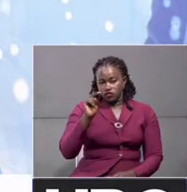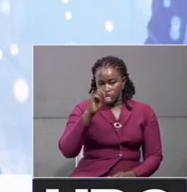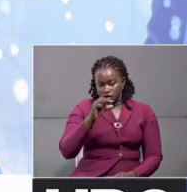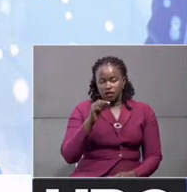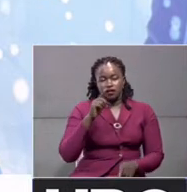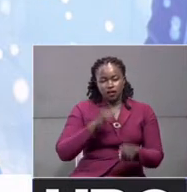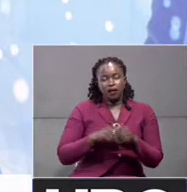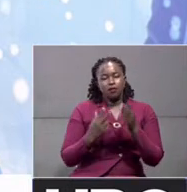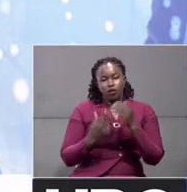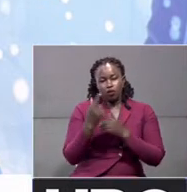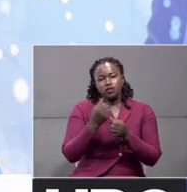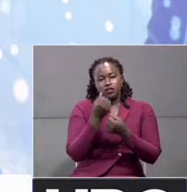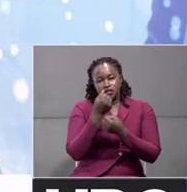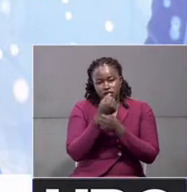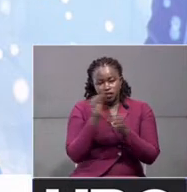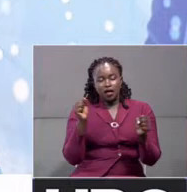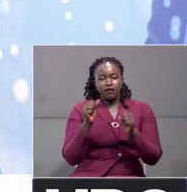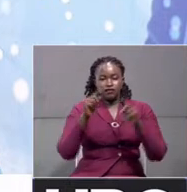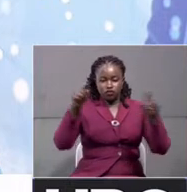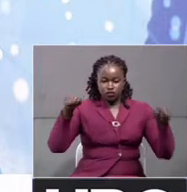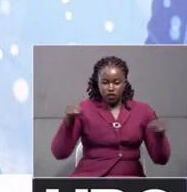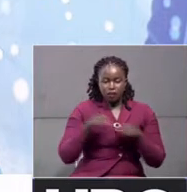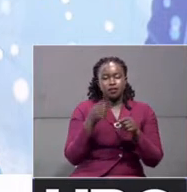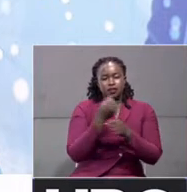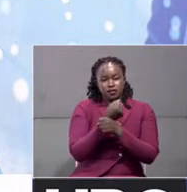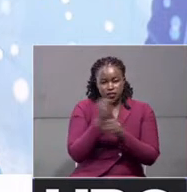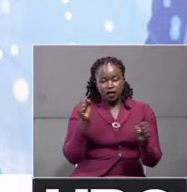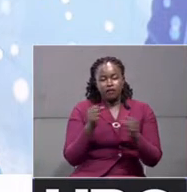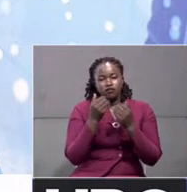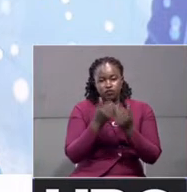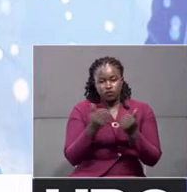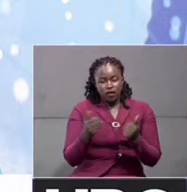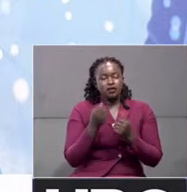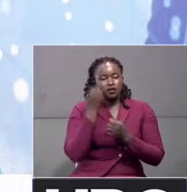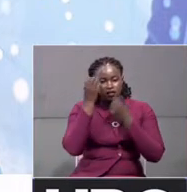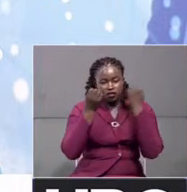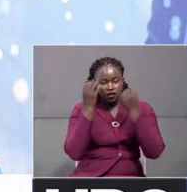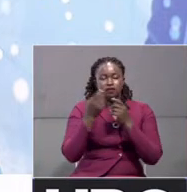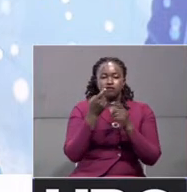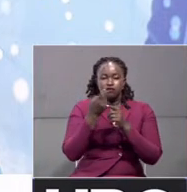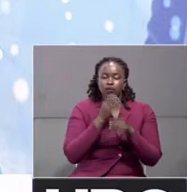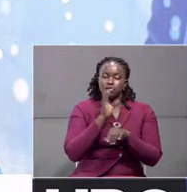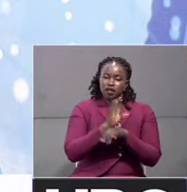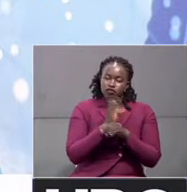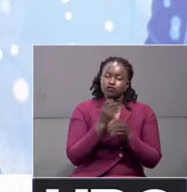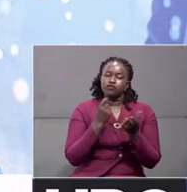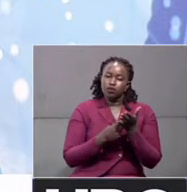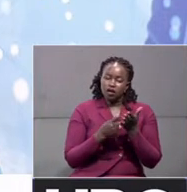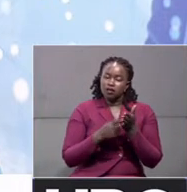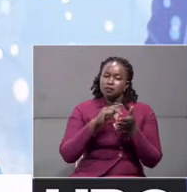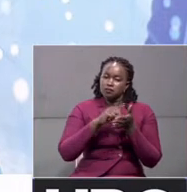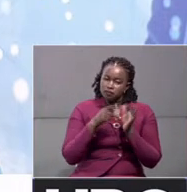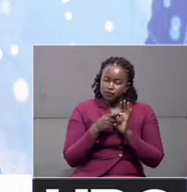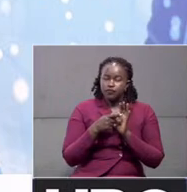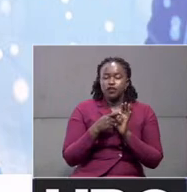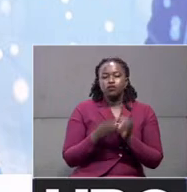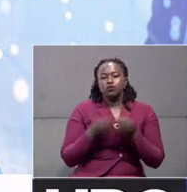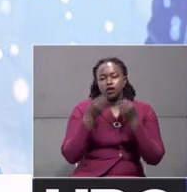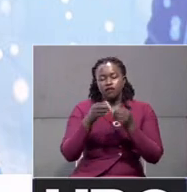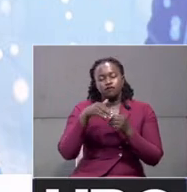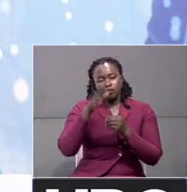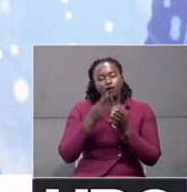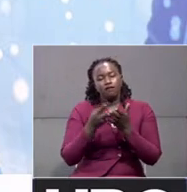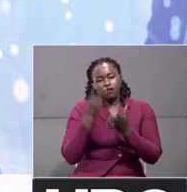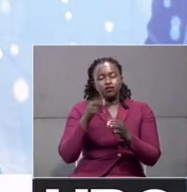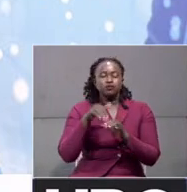the Safe Screens, Safe Kids initiative, initiated by the Church of Uganda, aiming to instill more